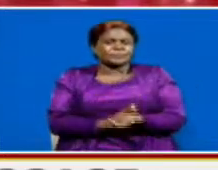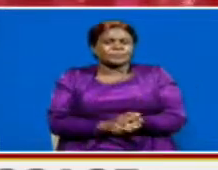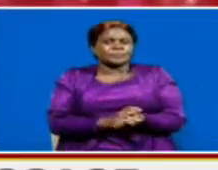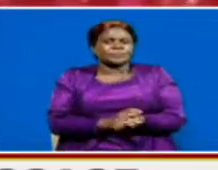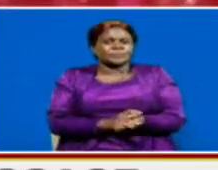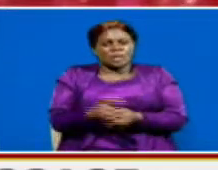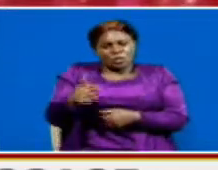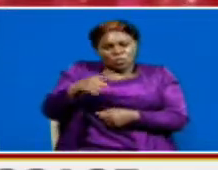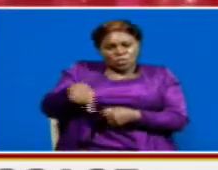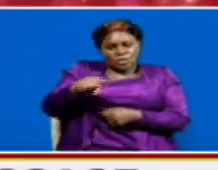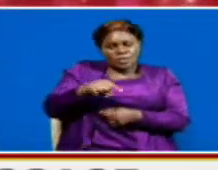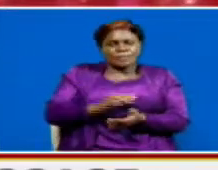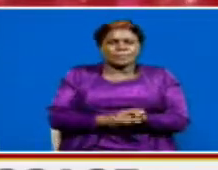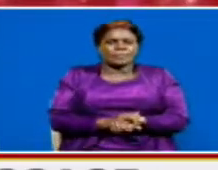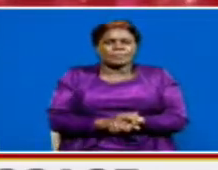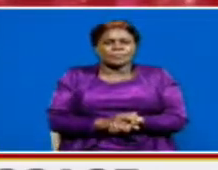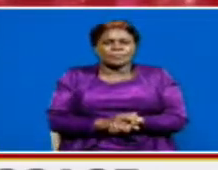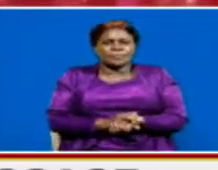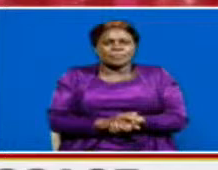We are,